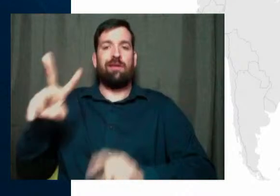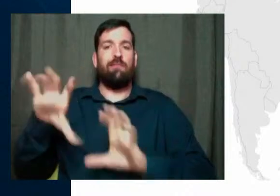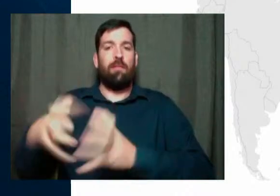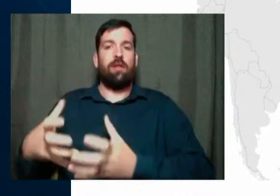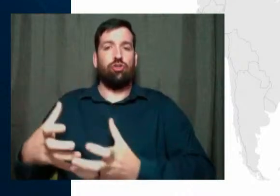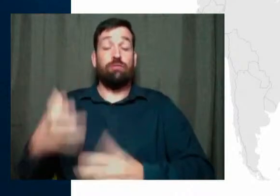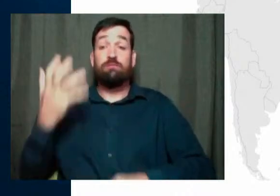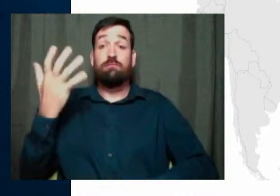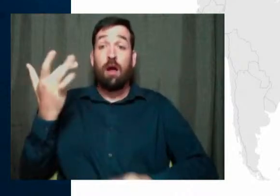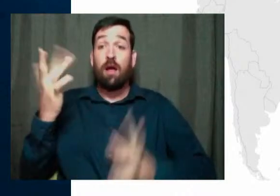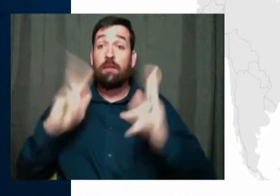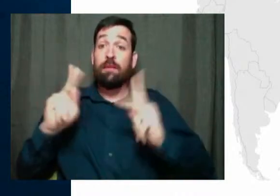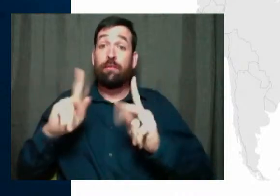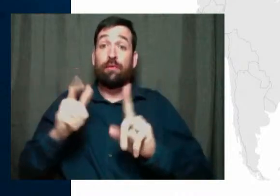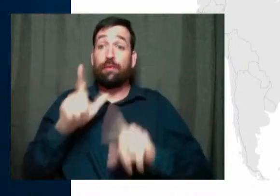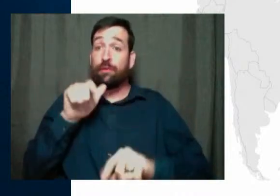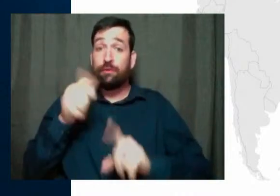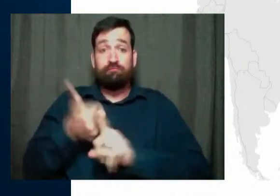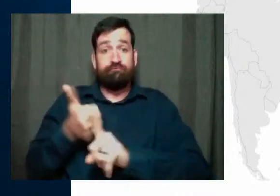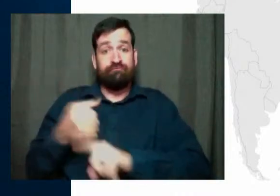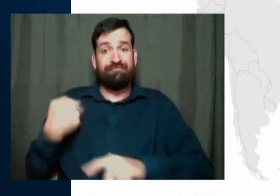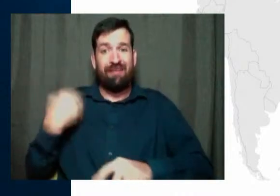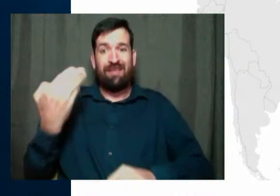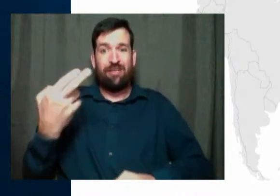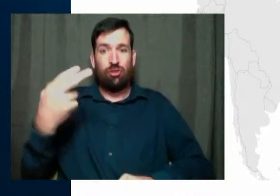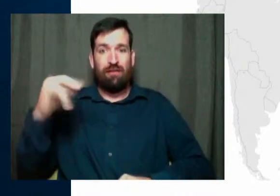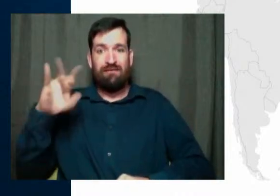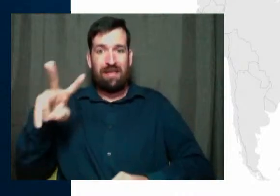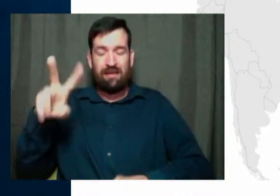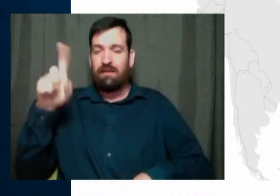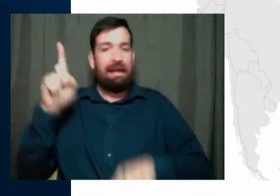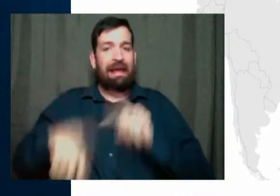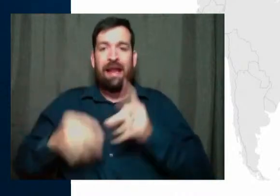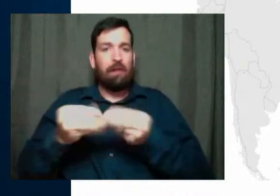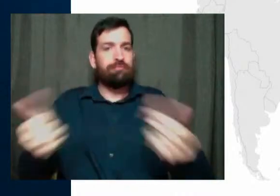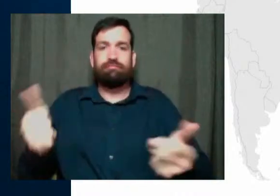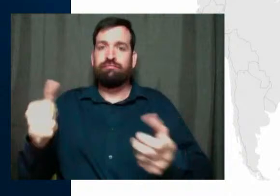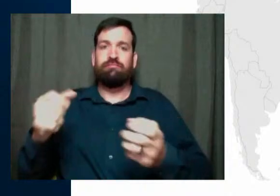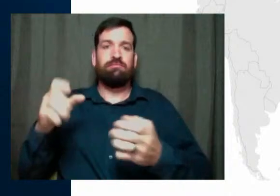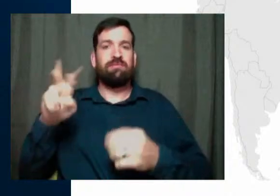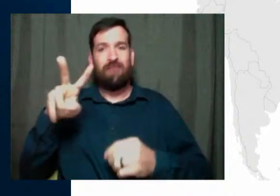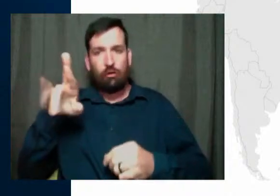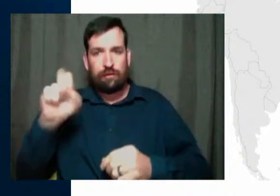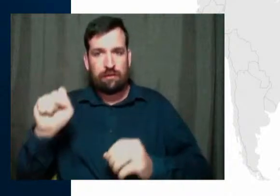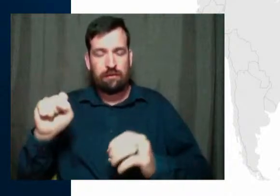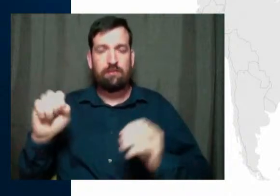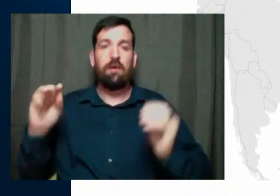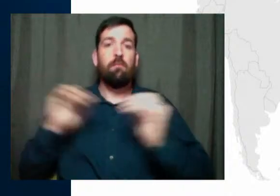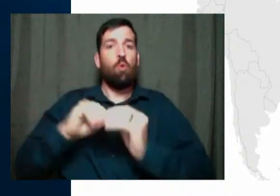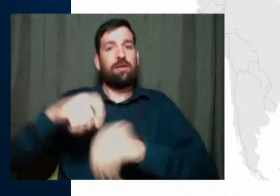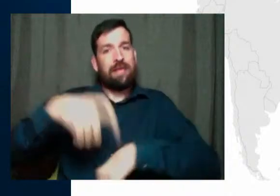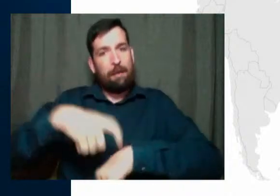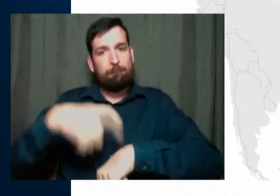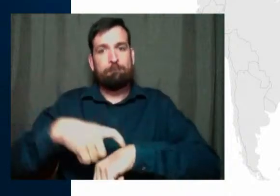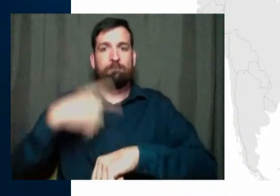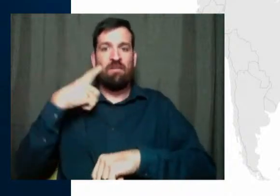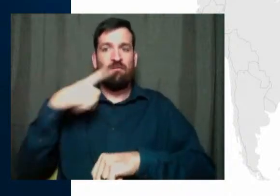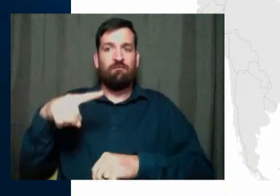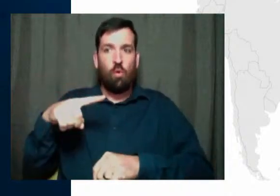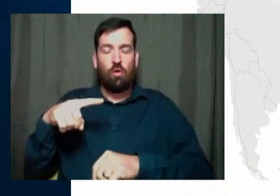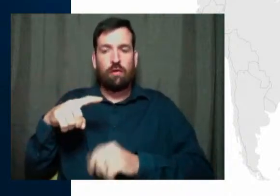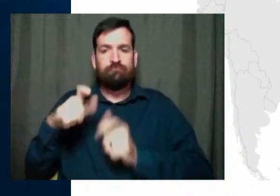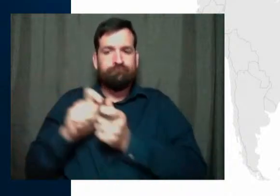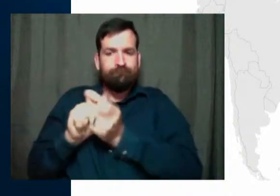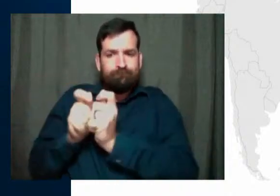with HIV don't respond, couldn't eliminate the virus as well, and so the virus had more time to make mistakes, because that's how